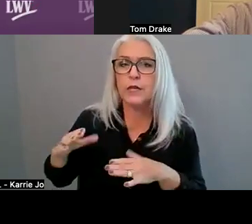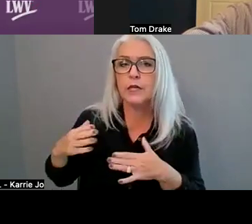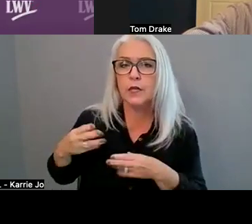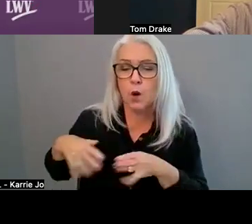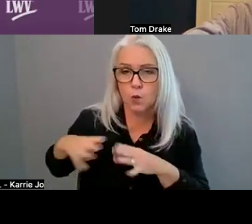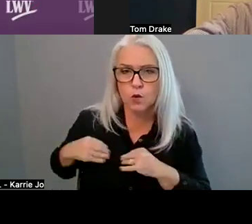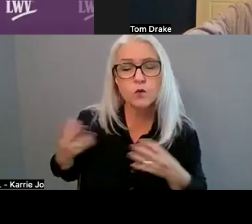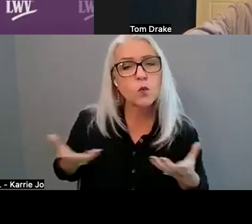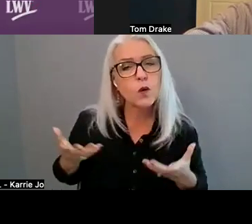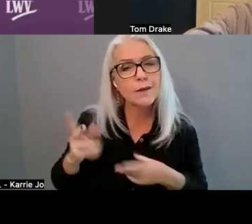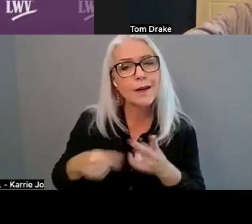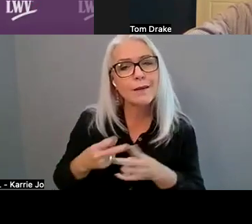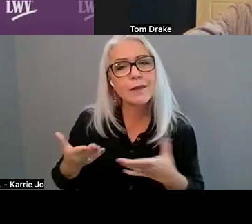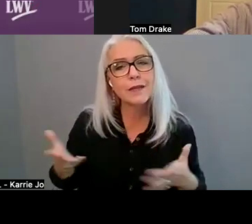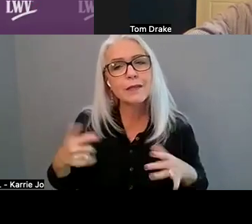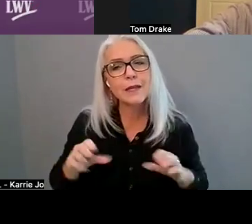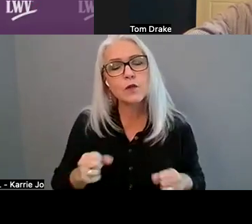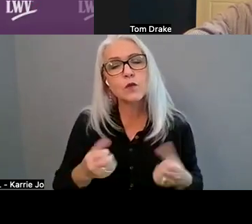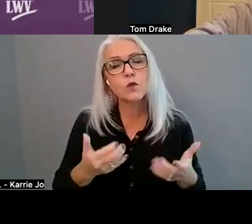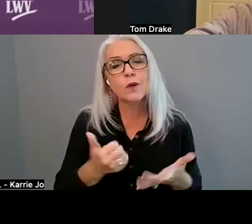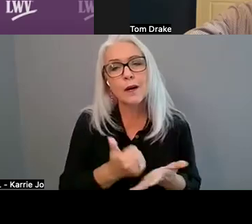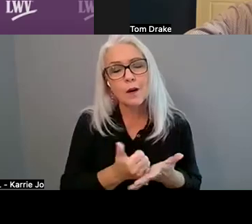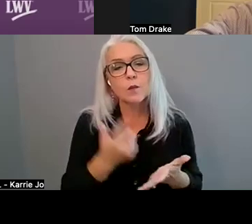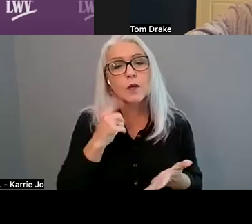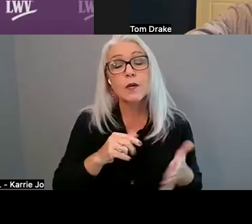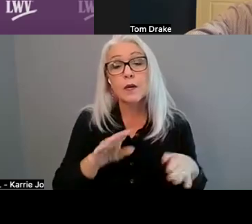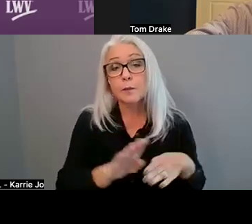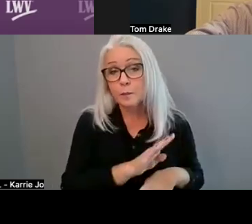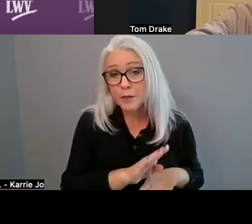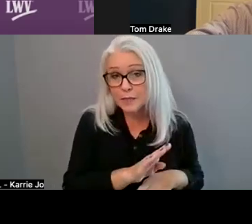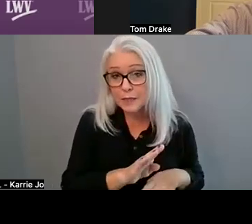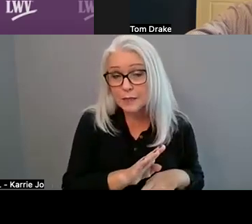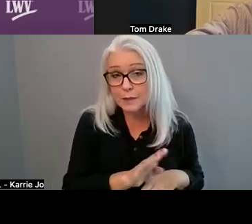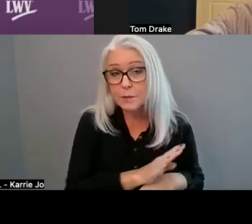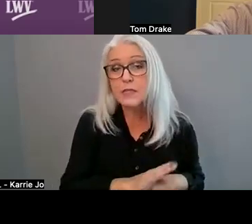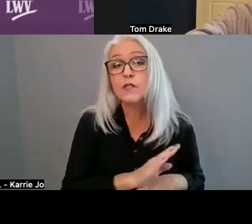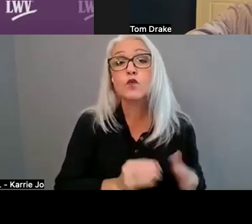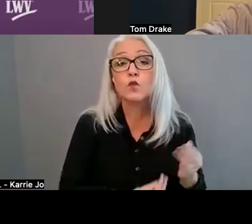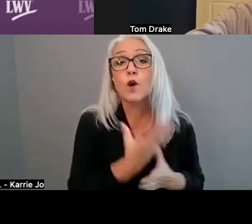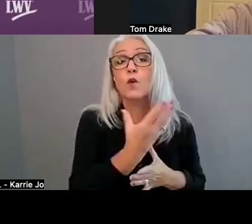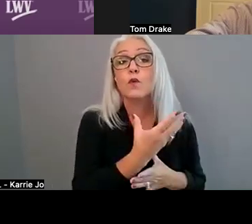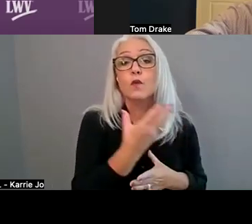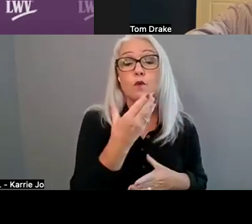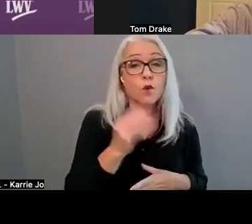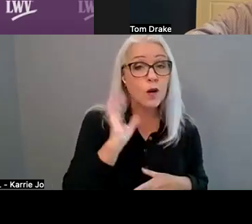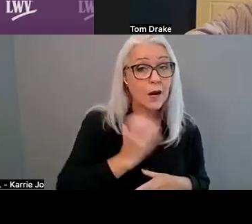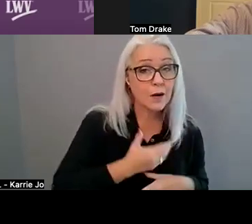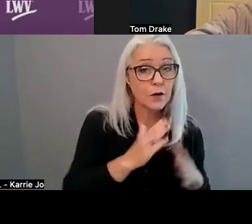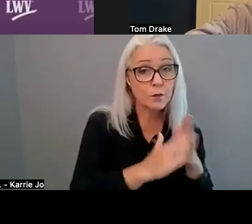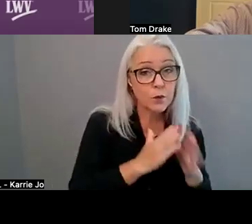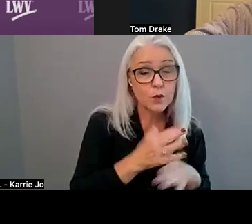take to encourage business growth in our community to support both the village and school budgets?